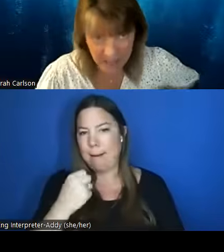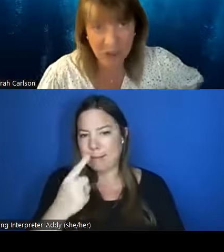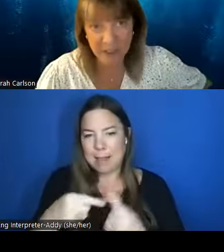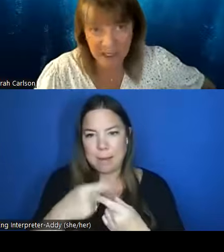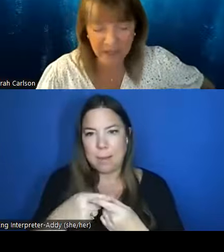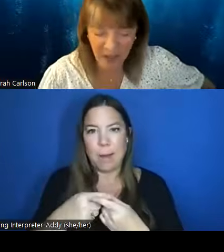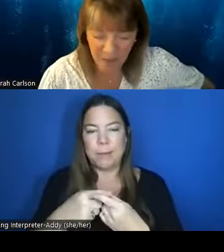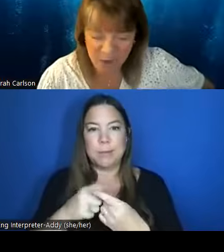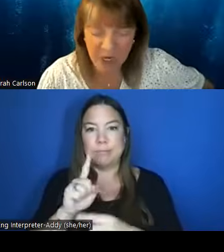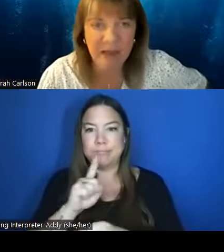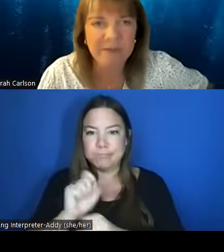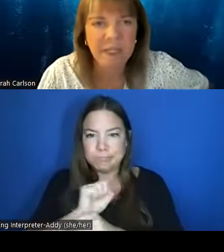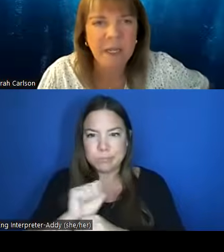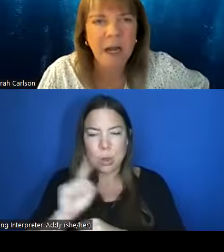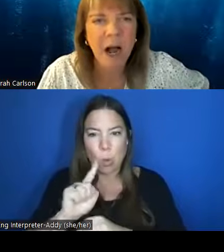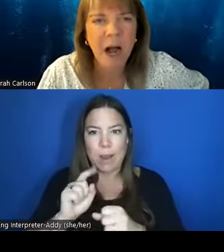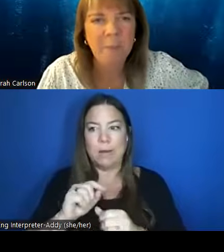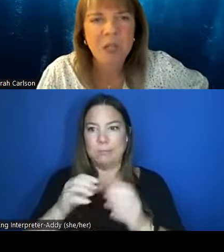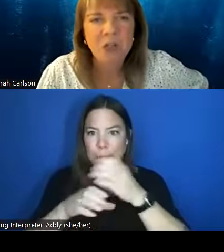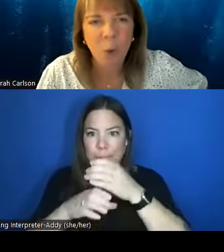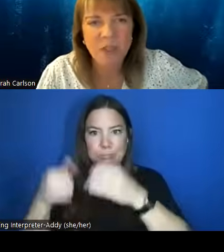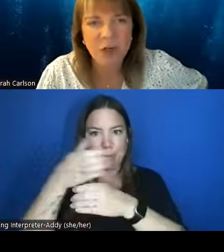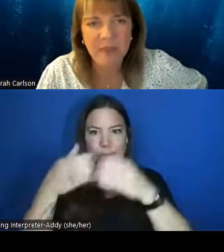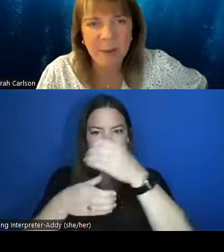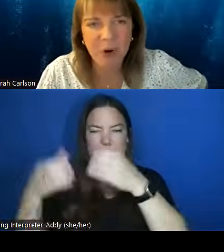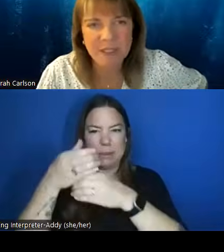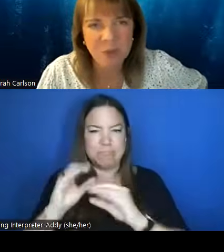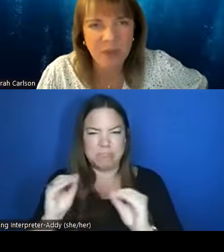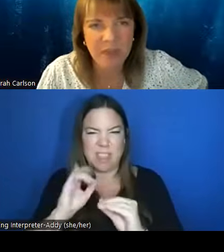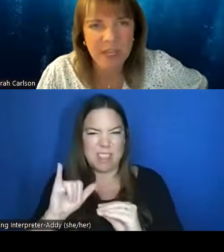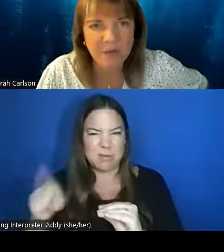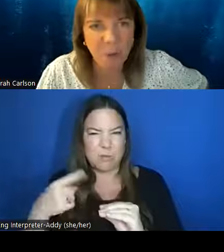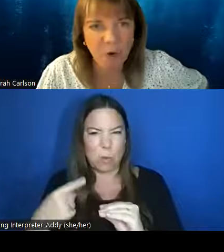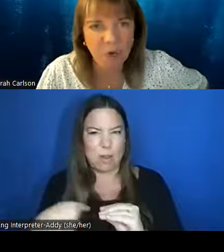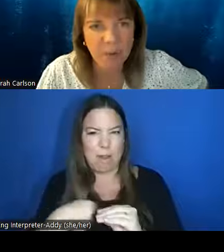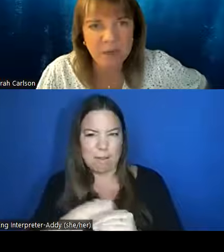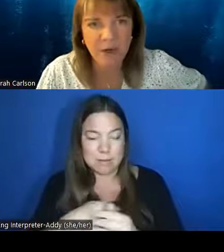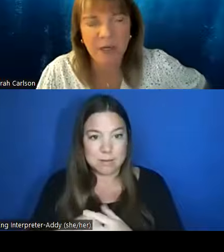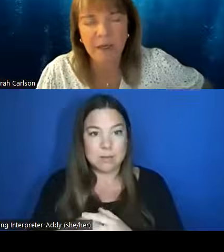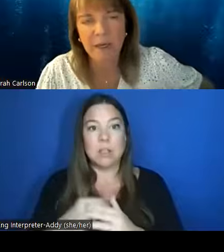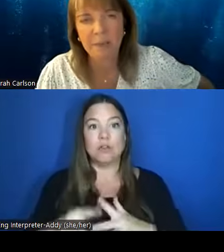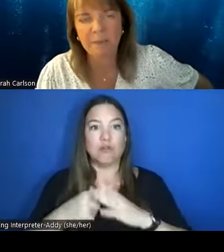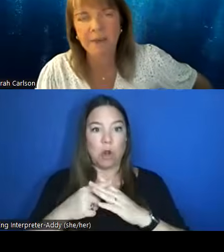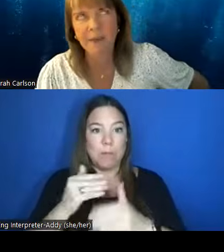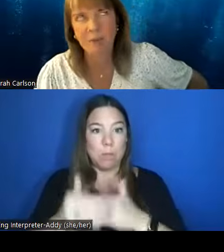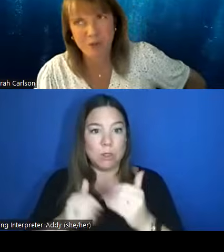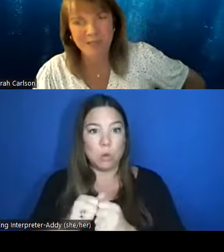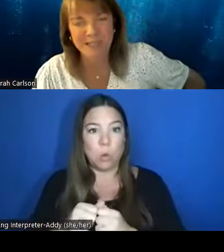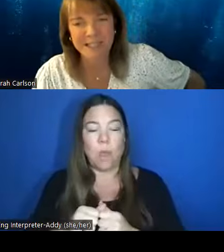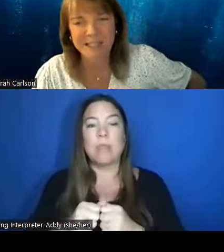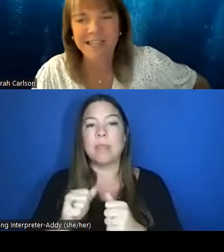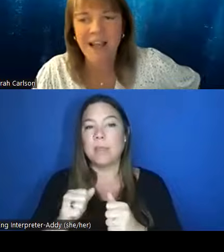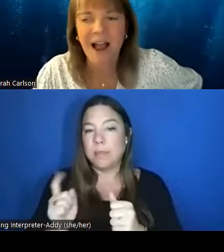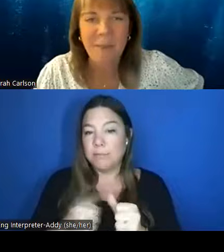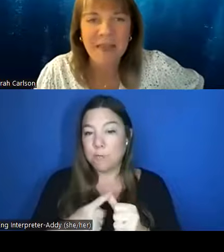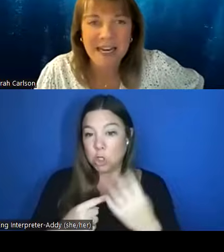belongs actually in the column shaft. So we started that process with these 4 drums during, I think it was